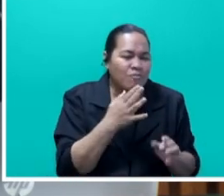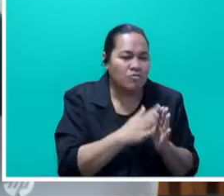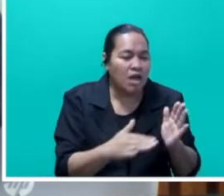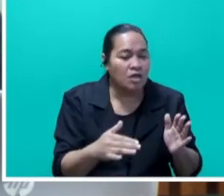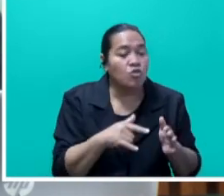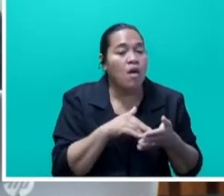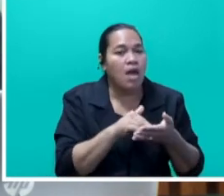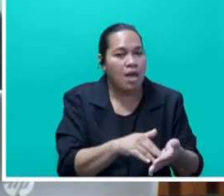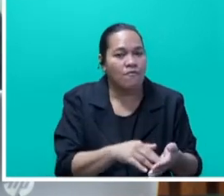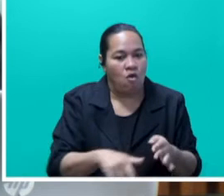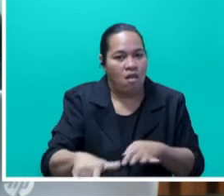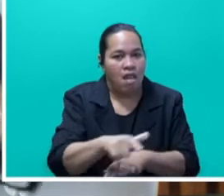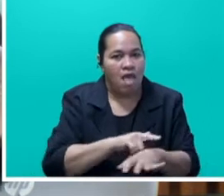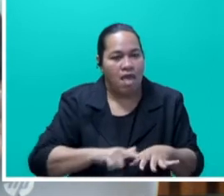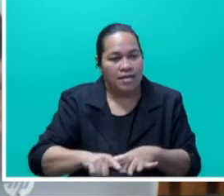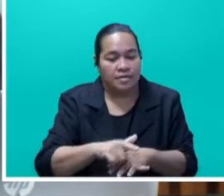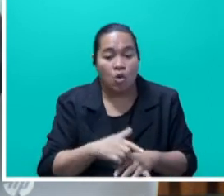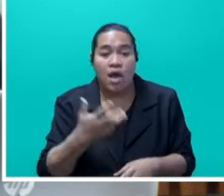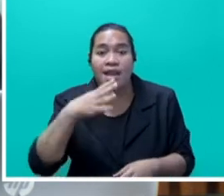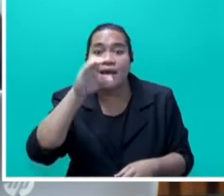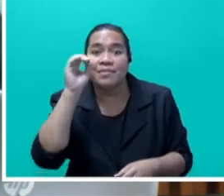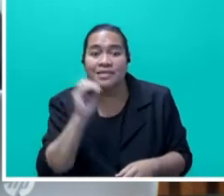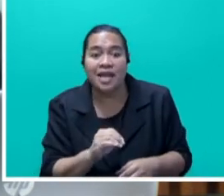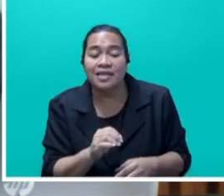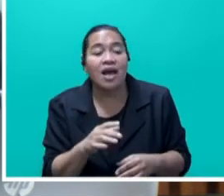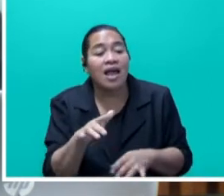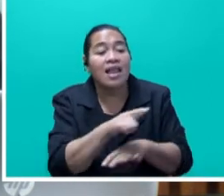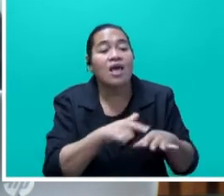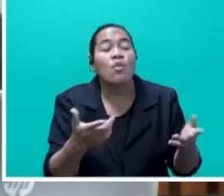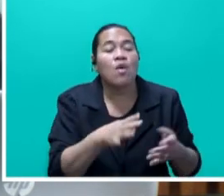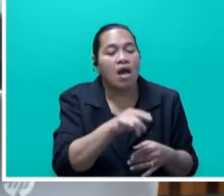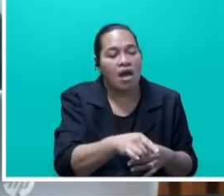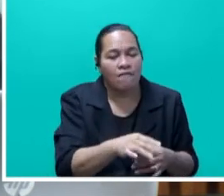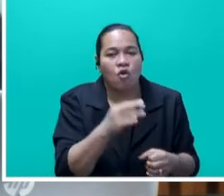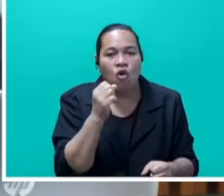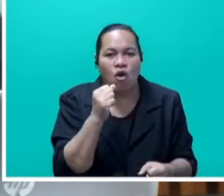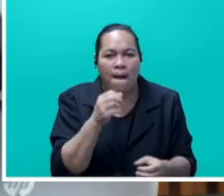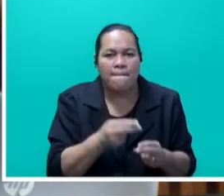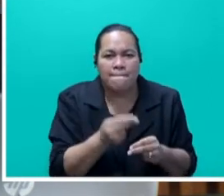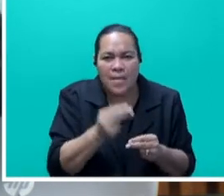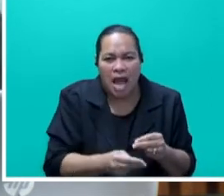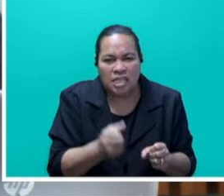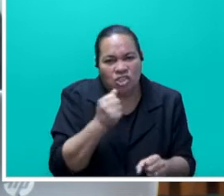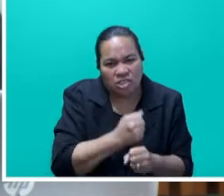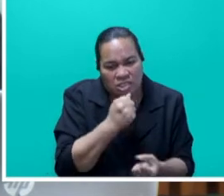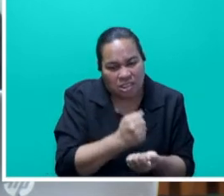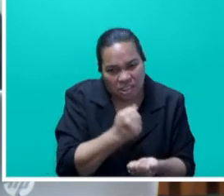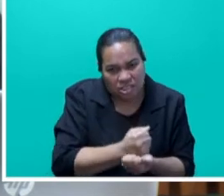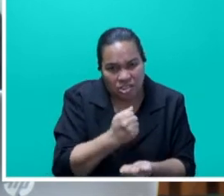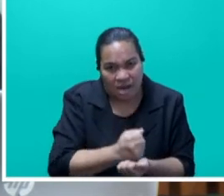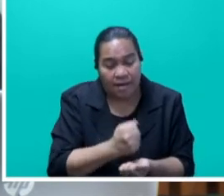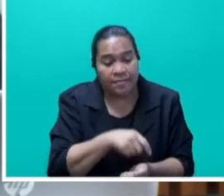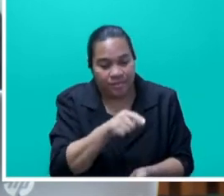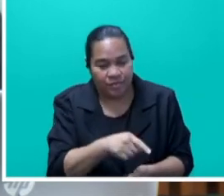where 90% of the Fiji ginger originates from, Mr. Speaker said. Honorable Minister of Economy